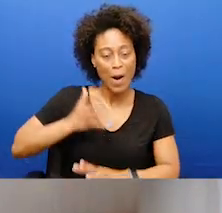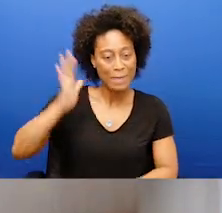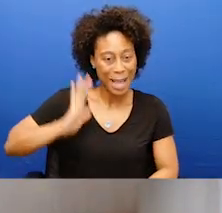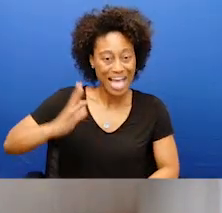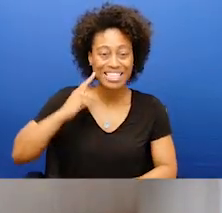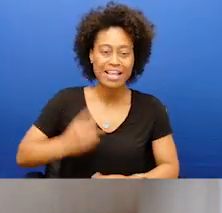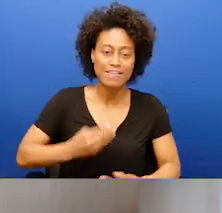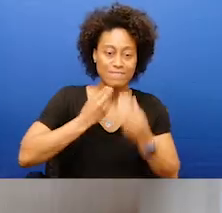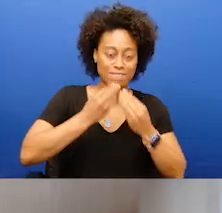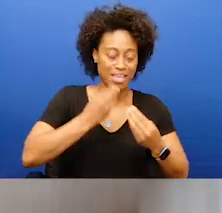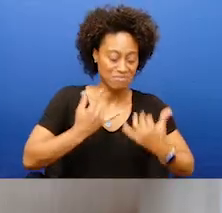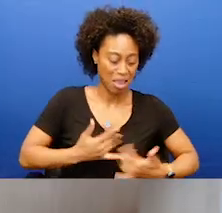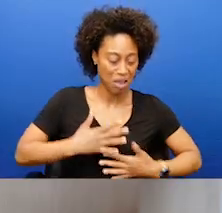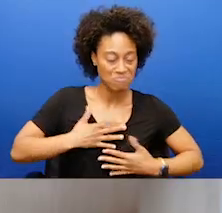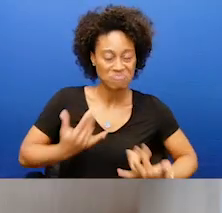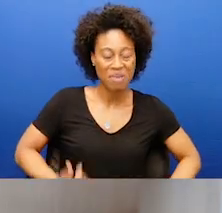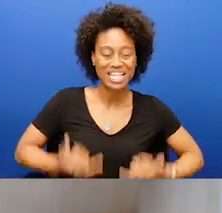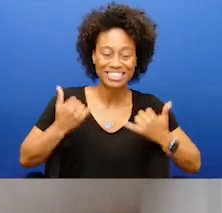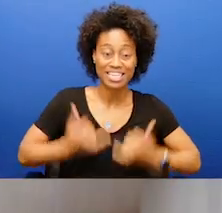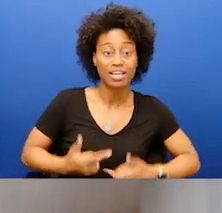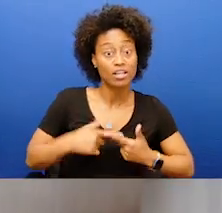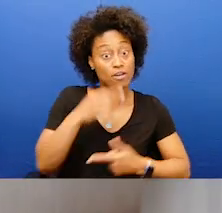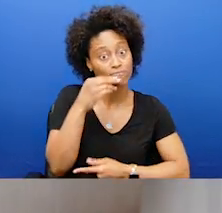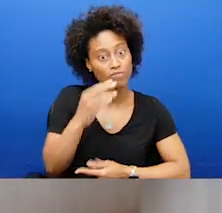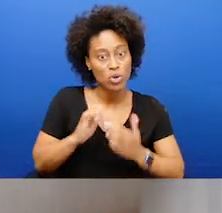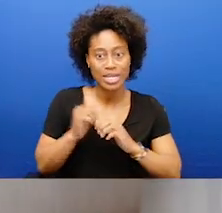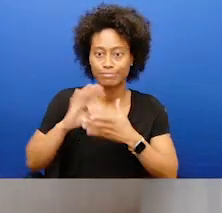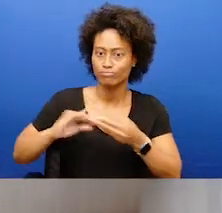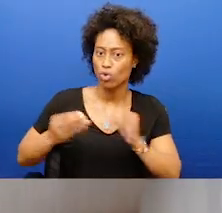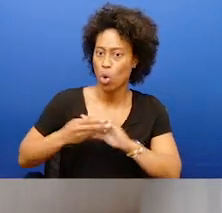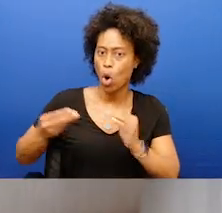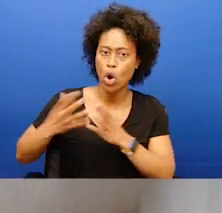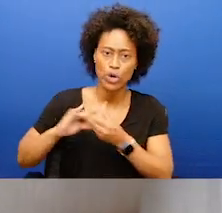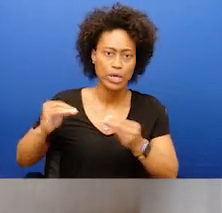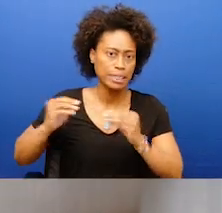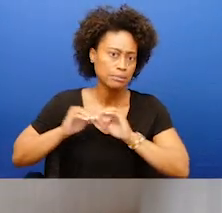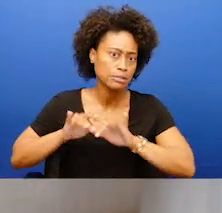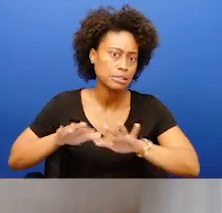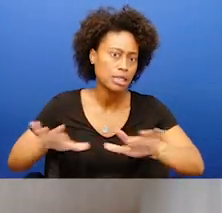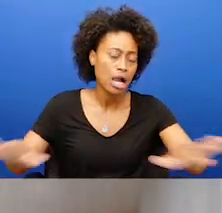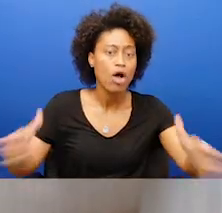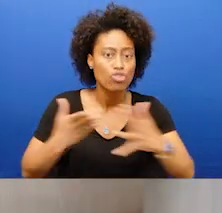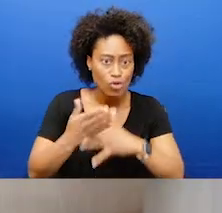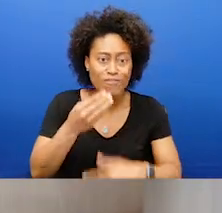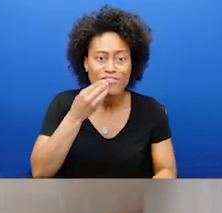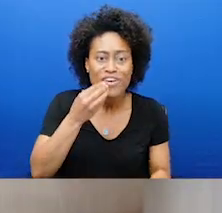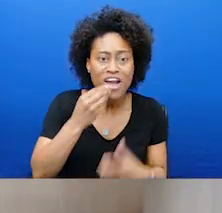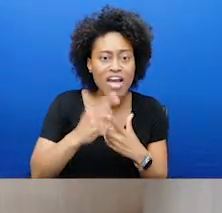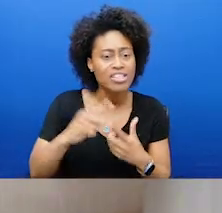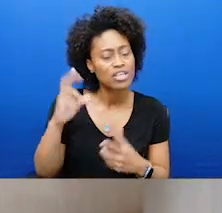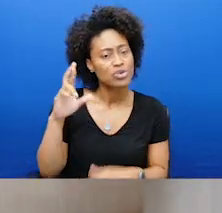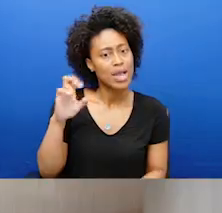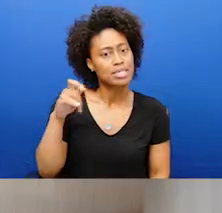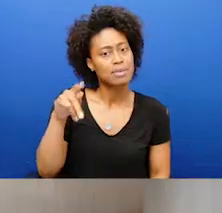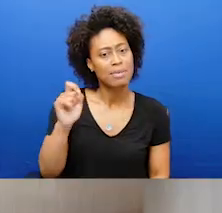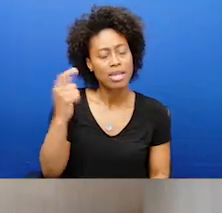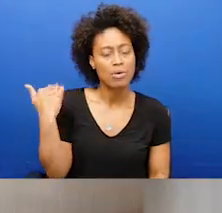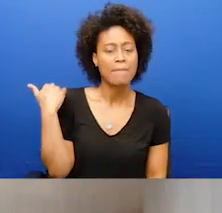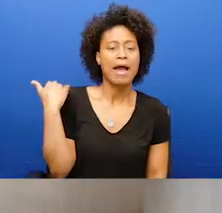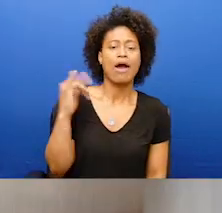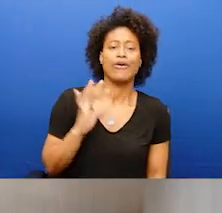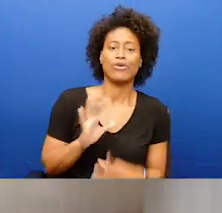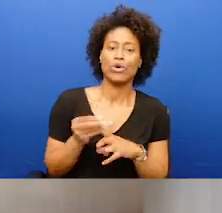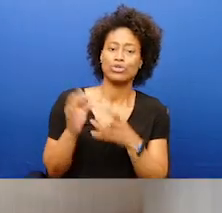past while feeding ourselves in the present. Food has always been how we tell our stories. These recipes remind us that